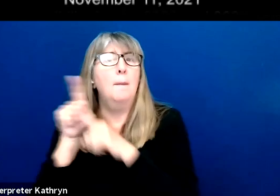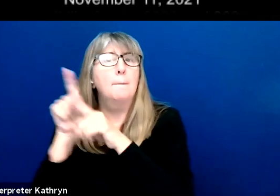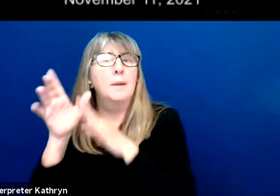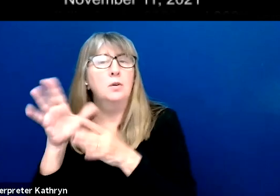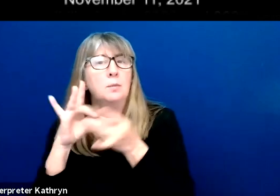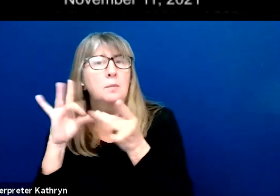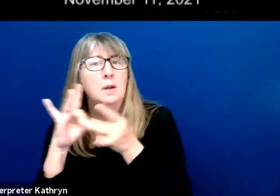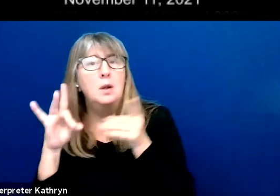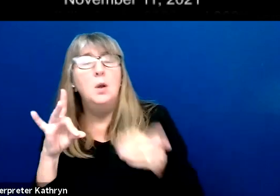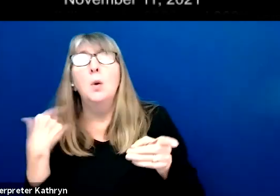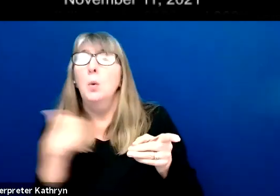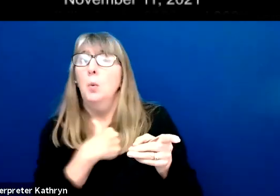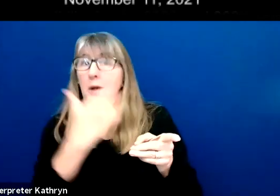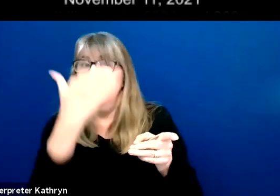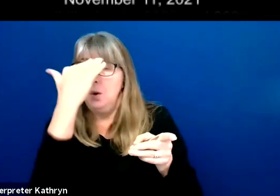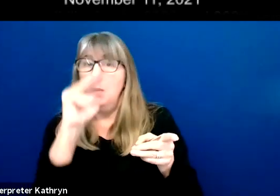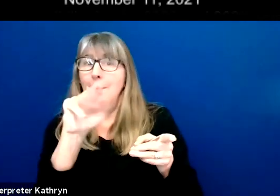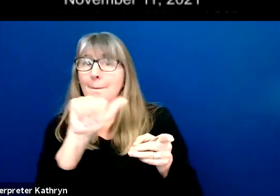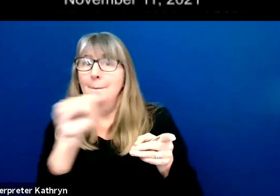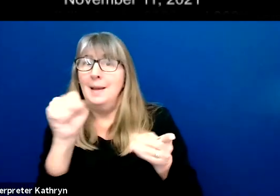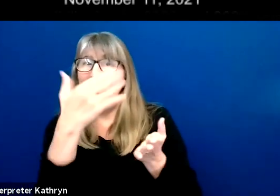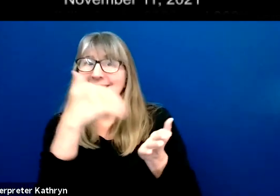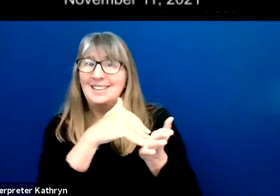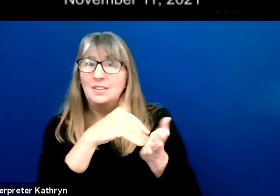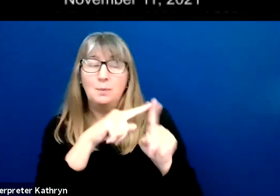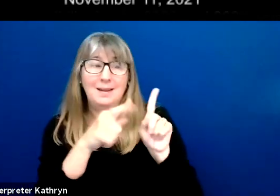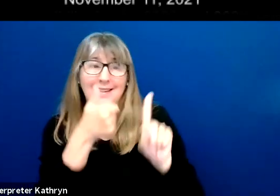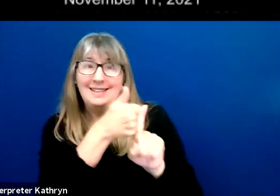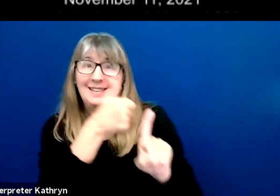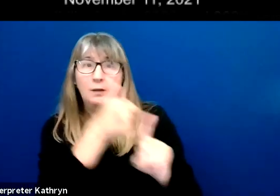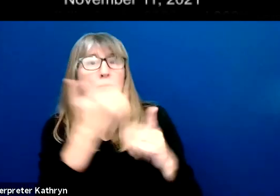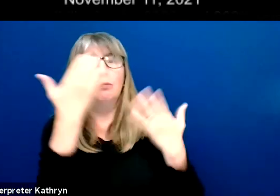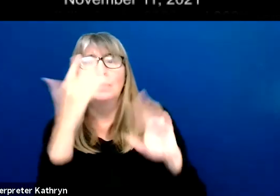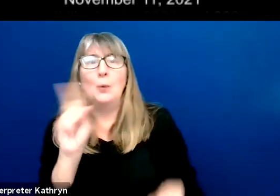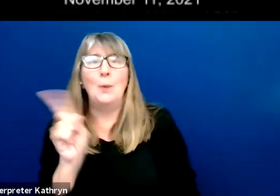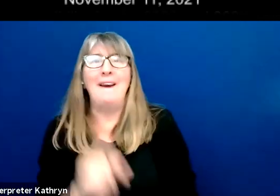of mass is, but we don't know where it is. So